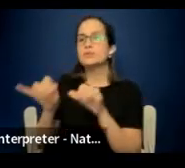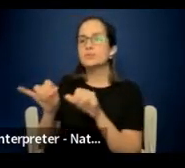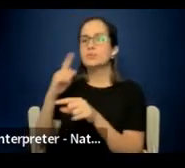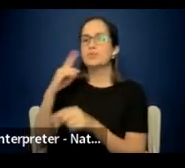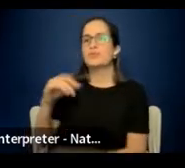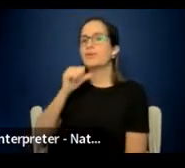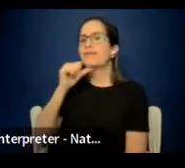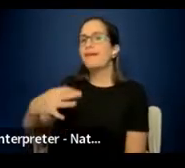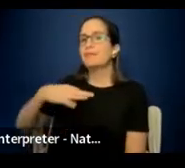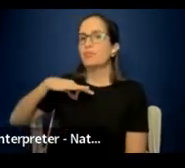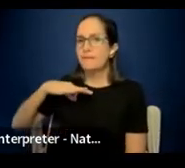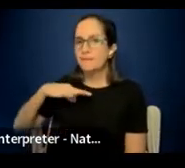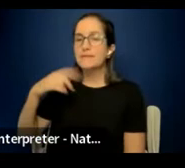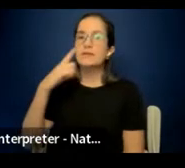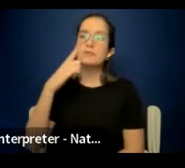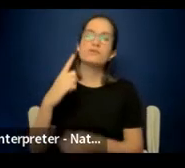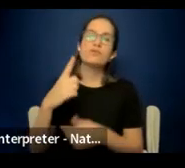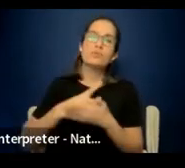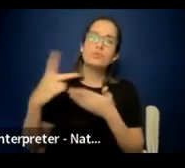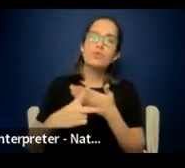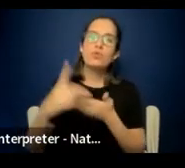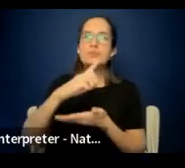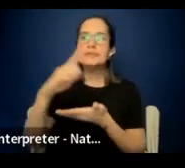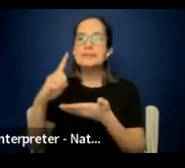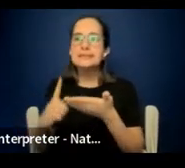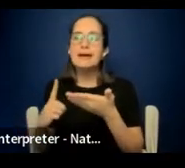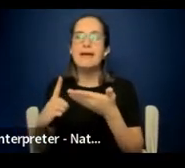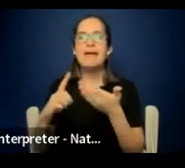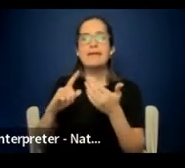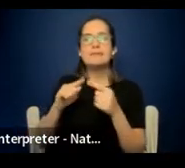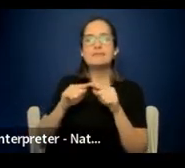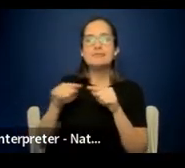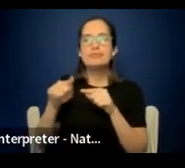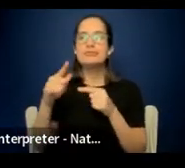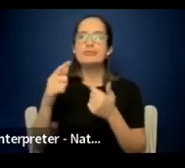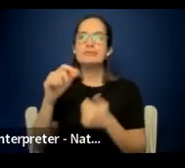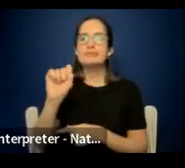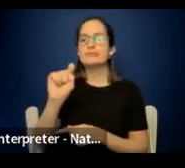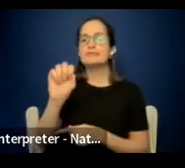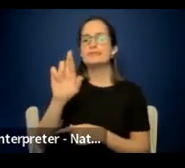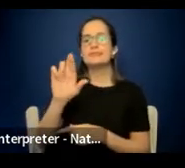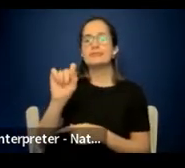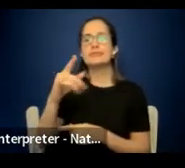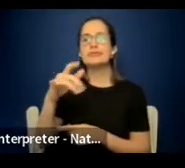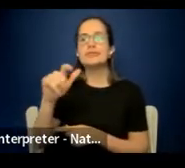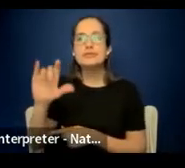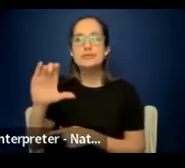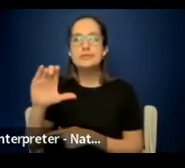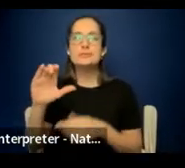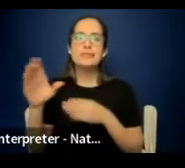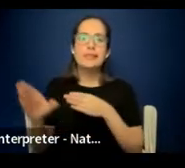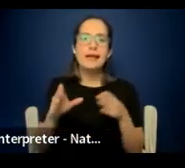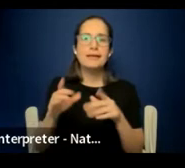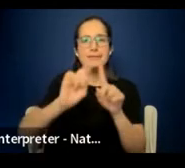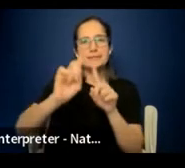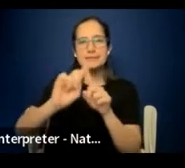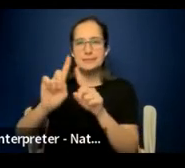program design, strategy, coaching, training, strategic planning, a number of different